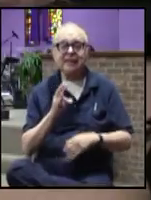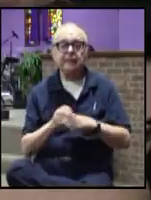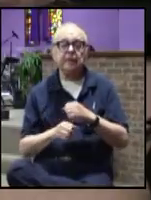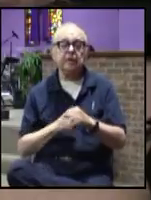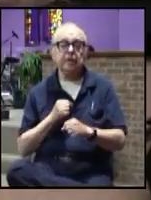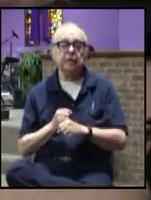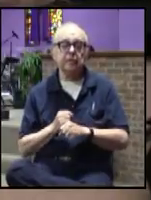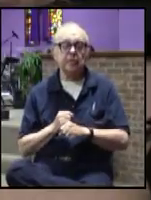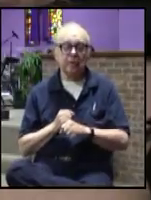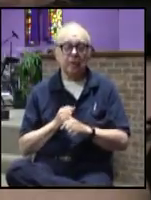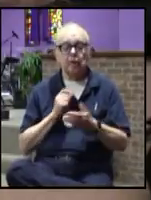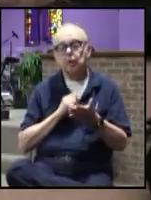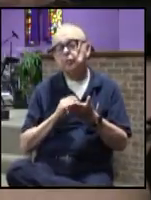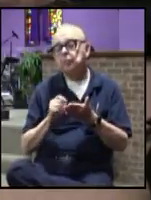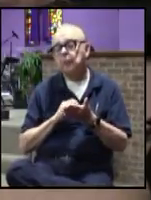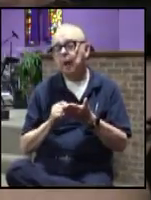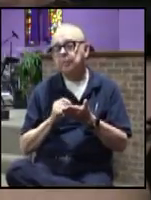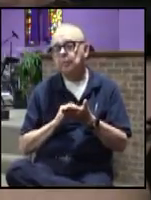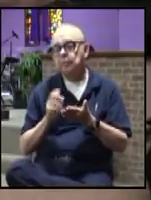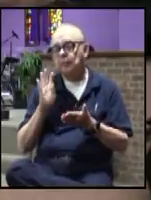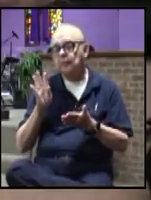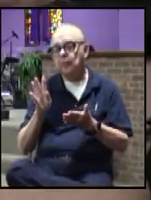7 years.